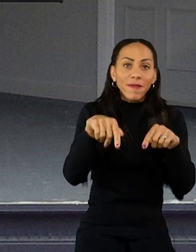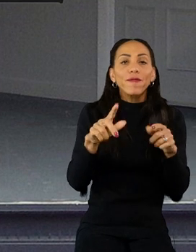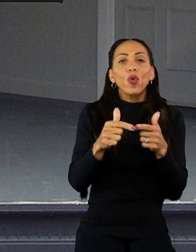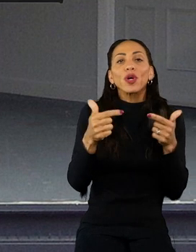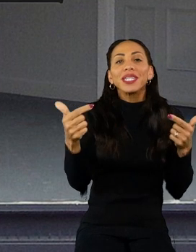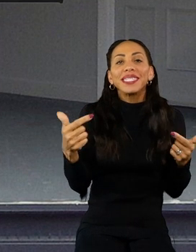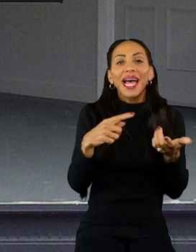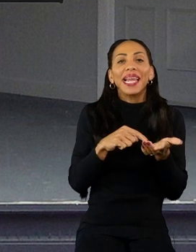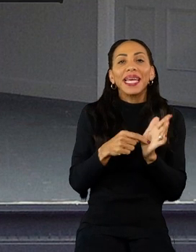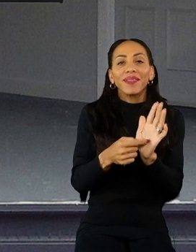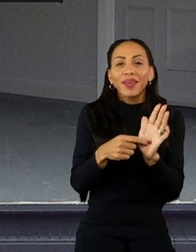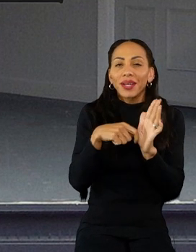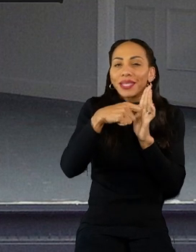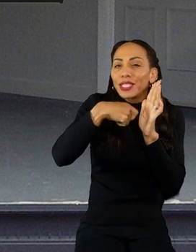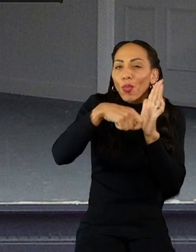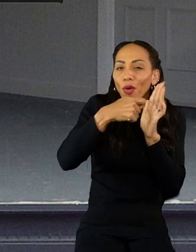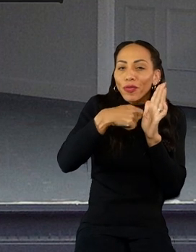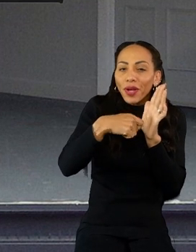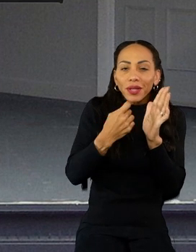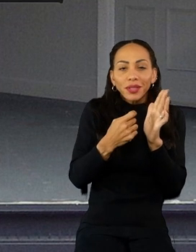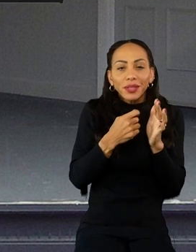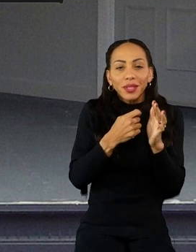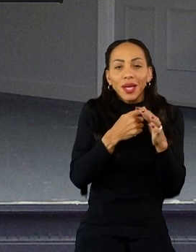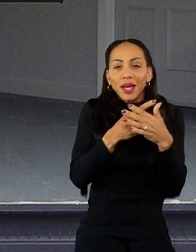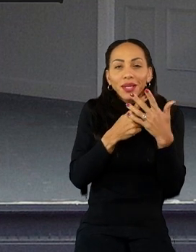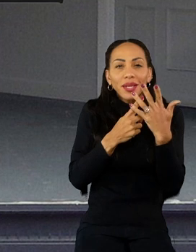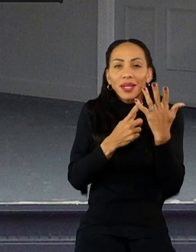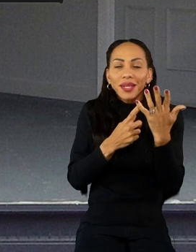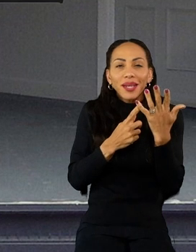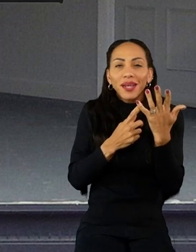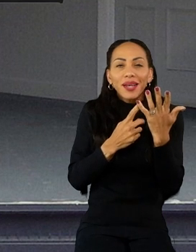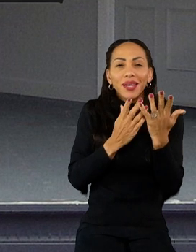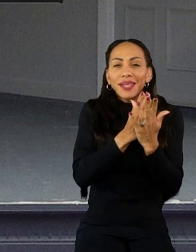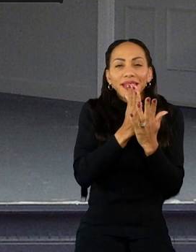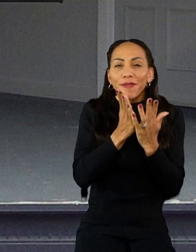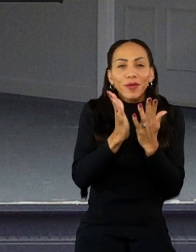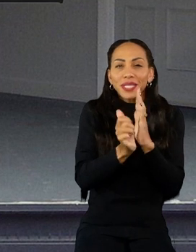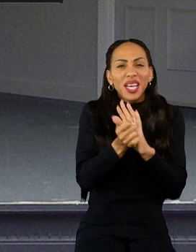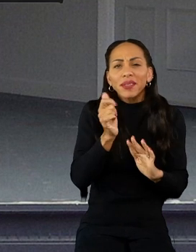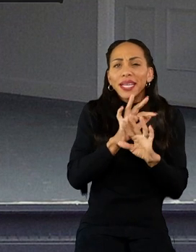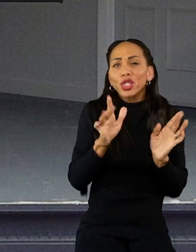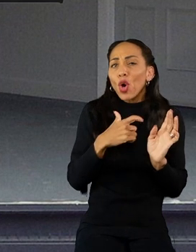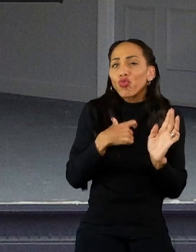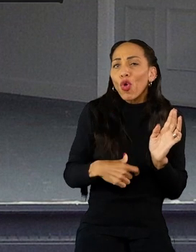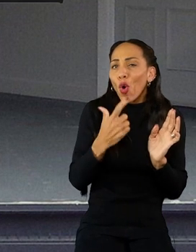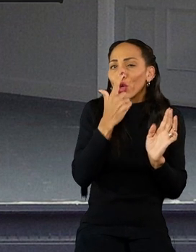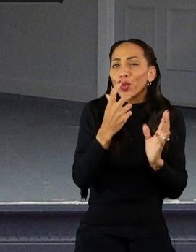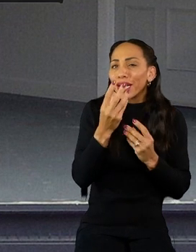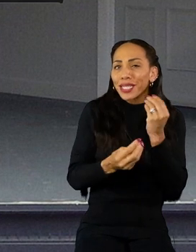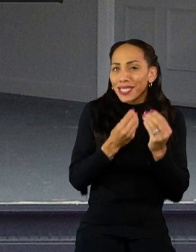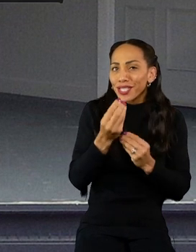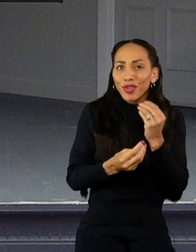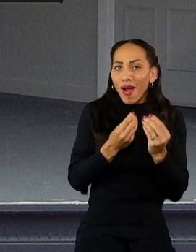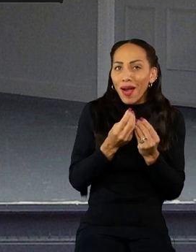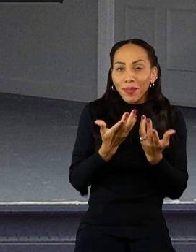or for improvisation with telepresence. It's scenography. It's a number of different skills. It's not really